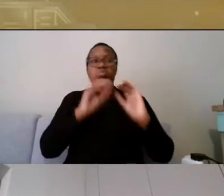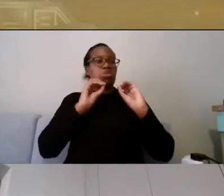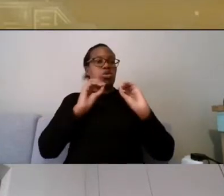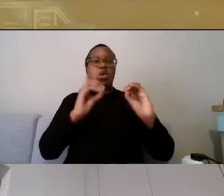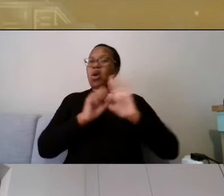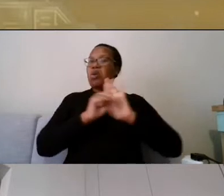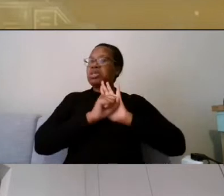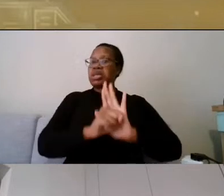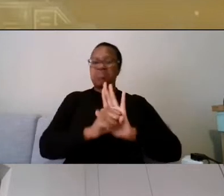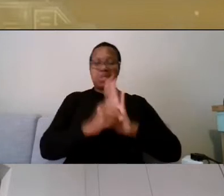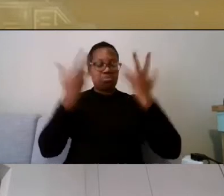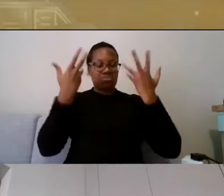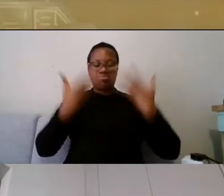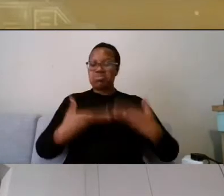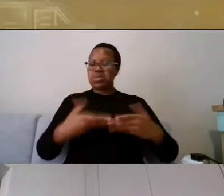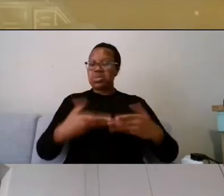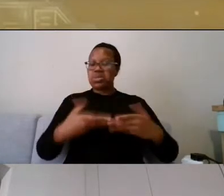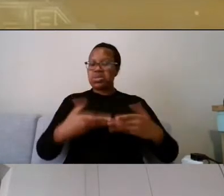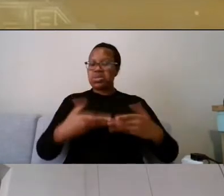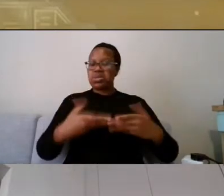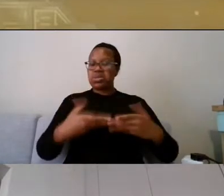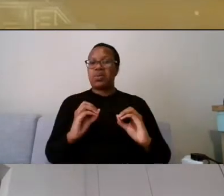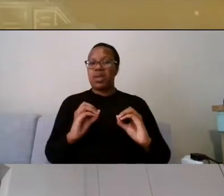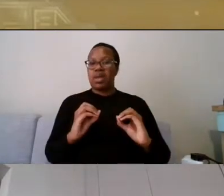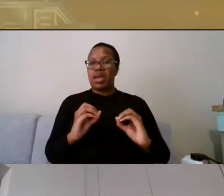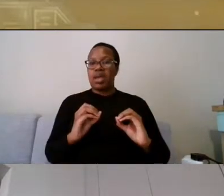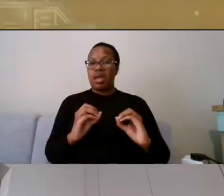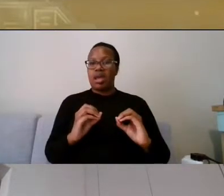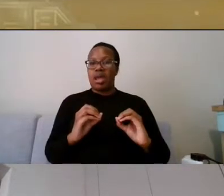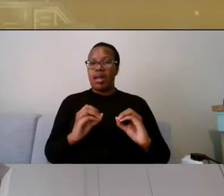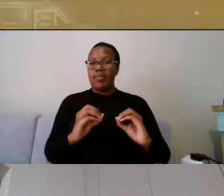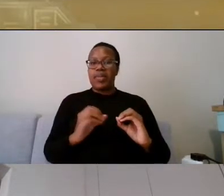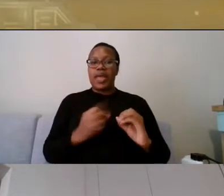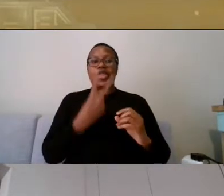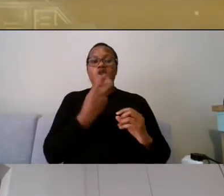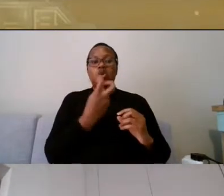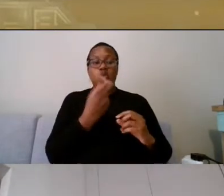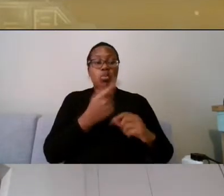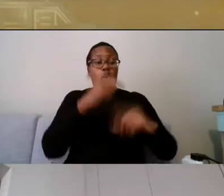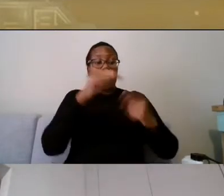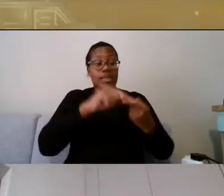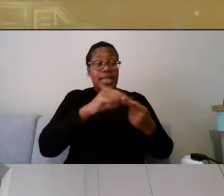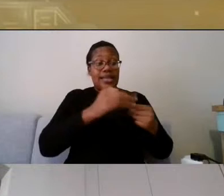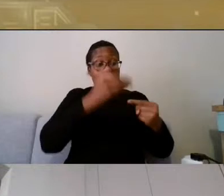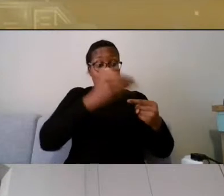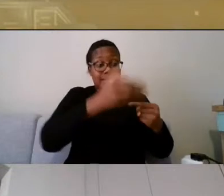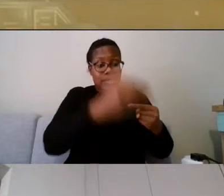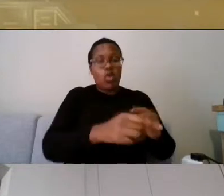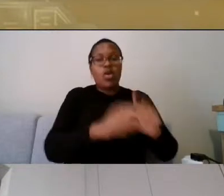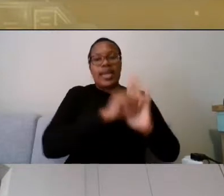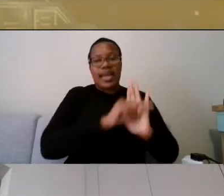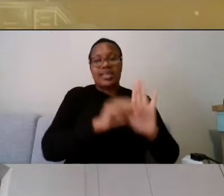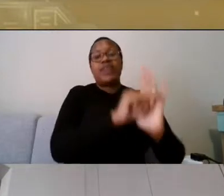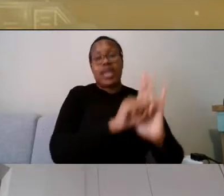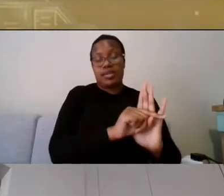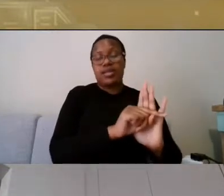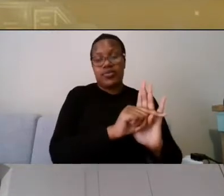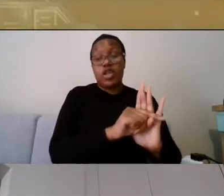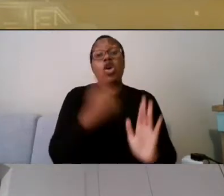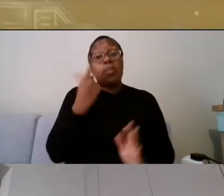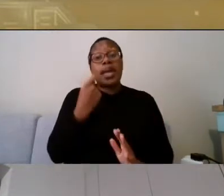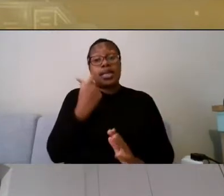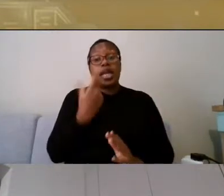the illness, and he then his 2 subsequent tests were negative. So I understand there are both